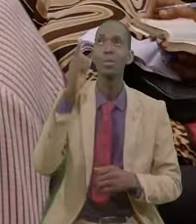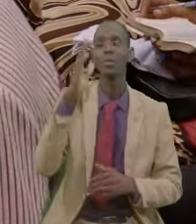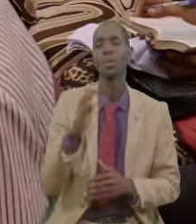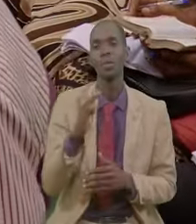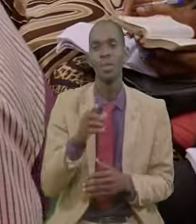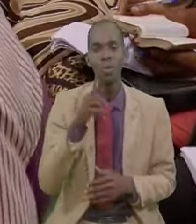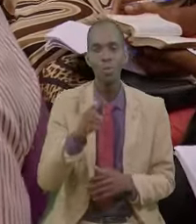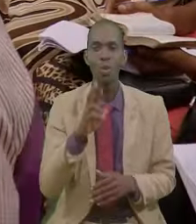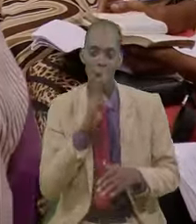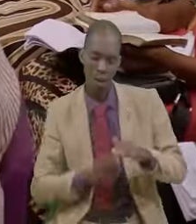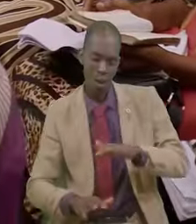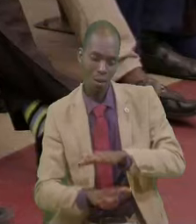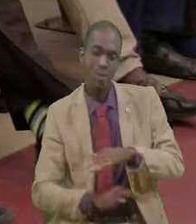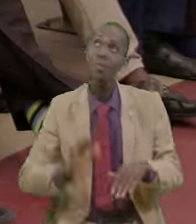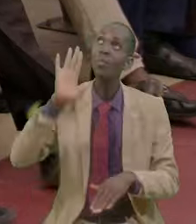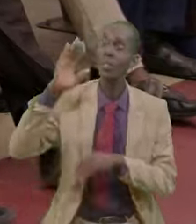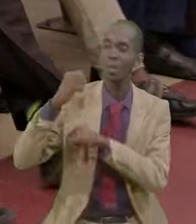You are under a shadow.